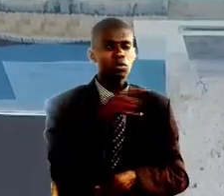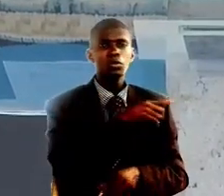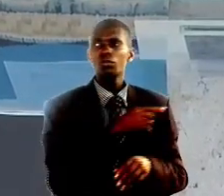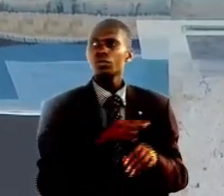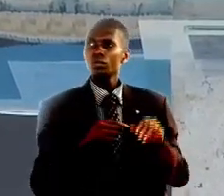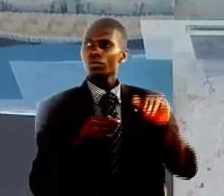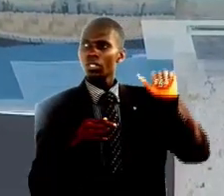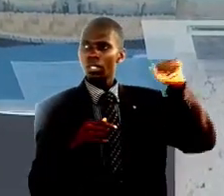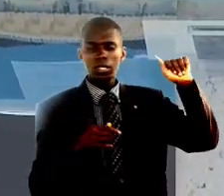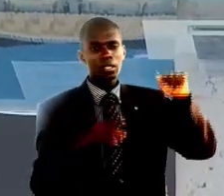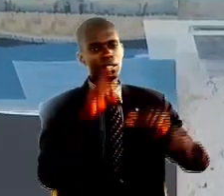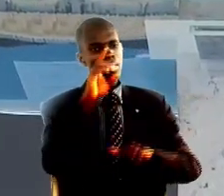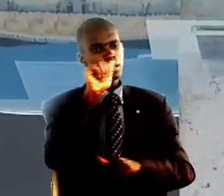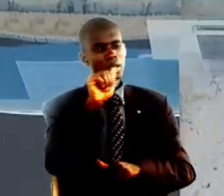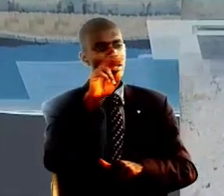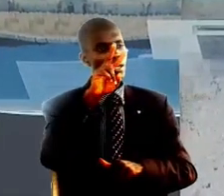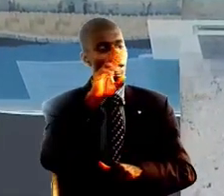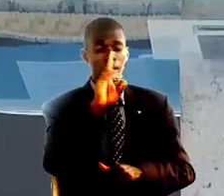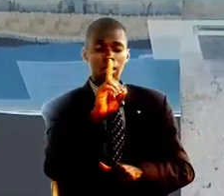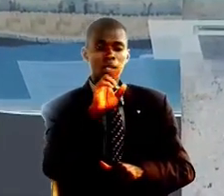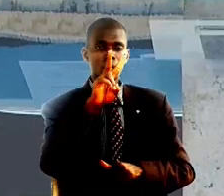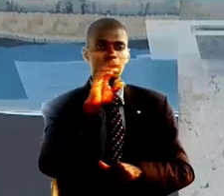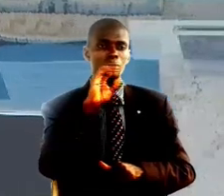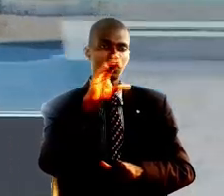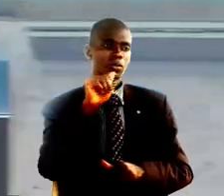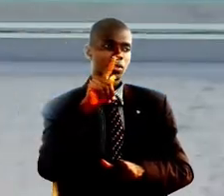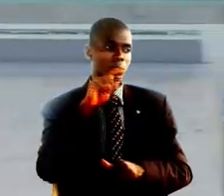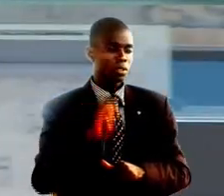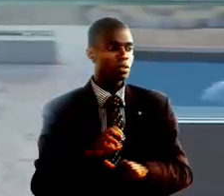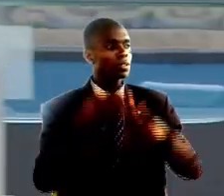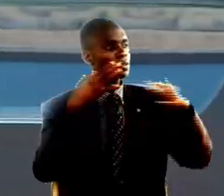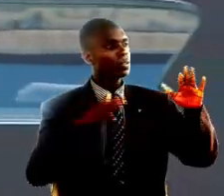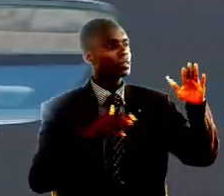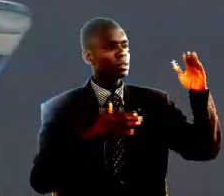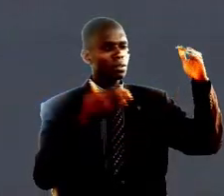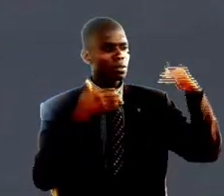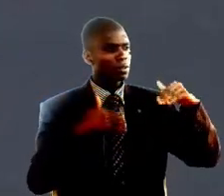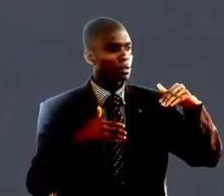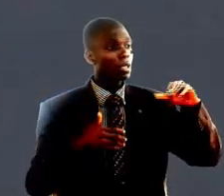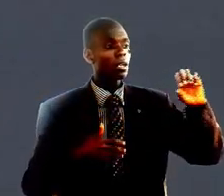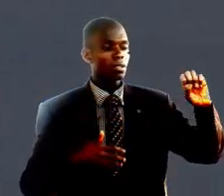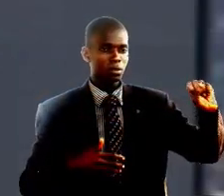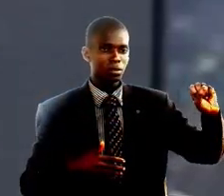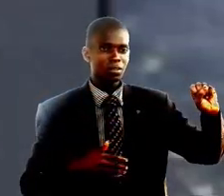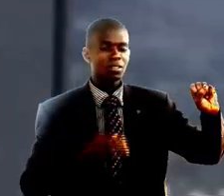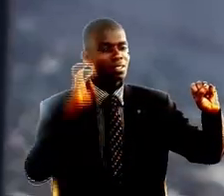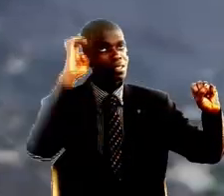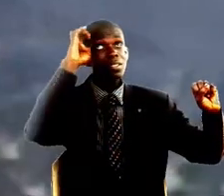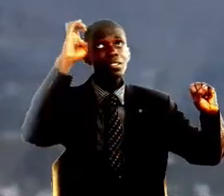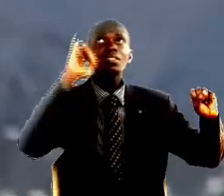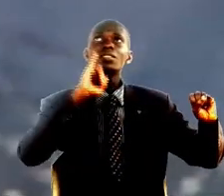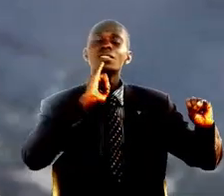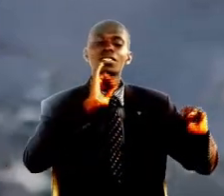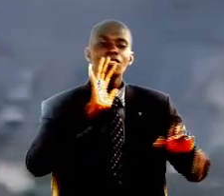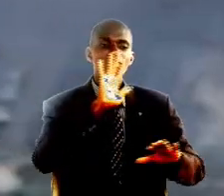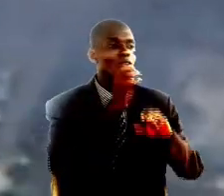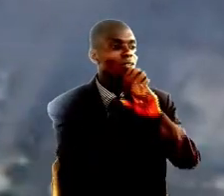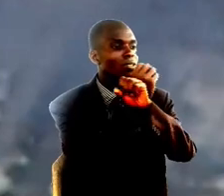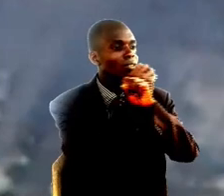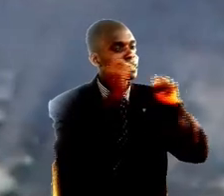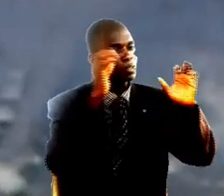gracious, glorious associate, advocate. S is Savior. He saves you. He saves